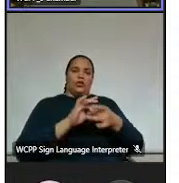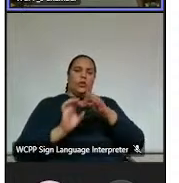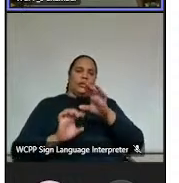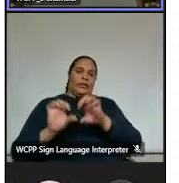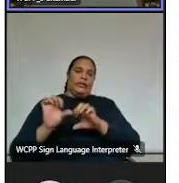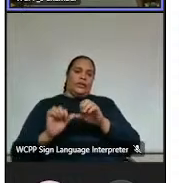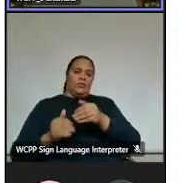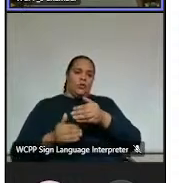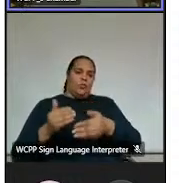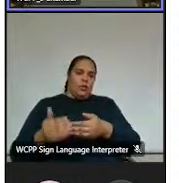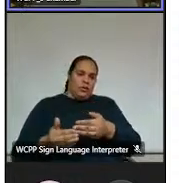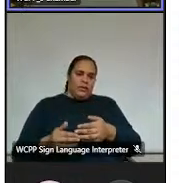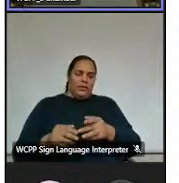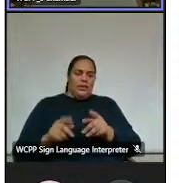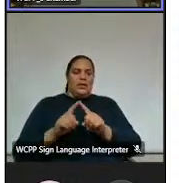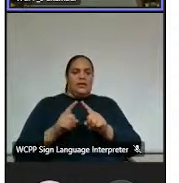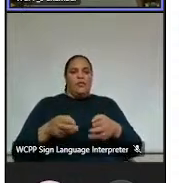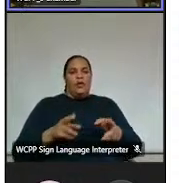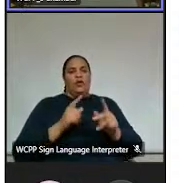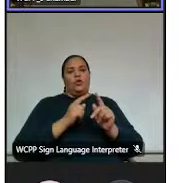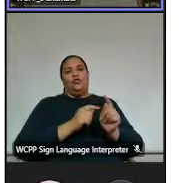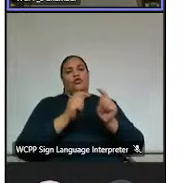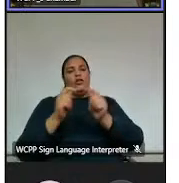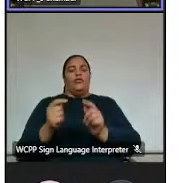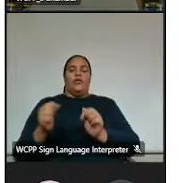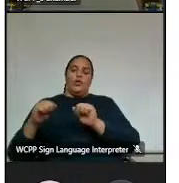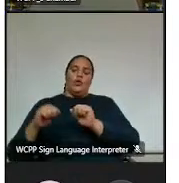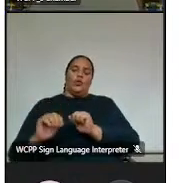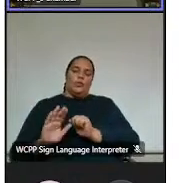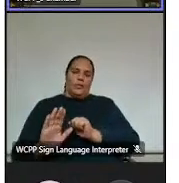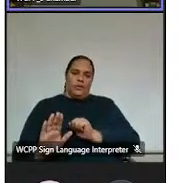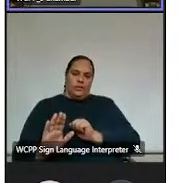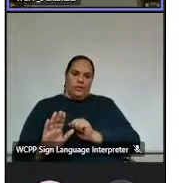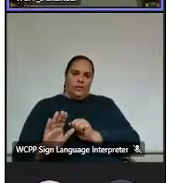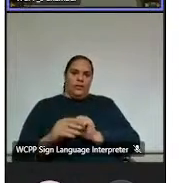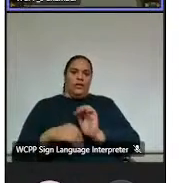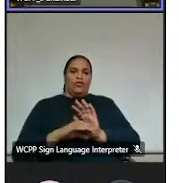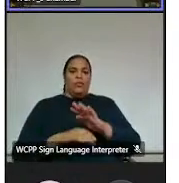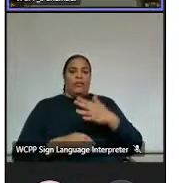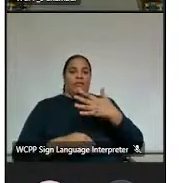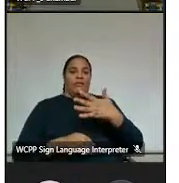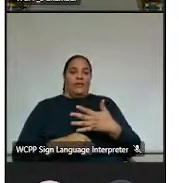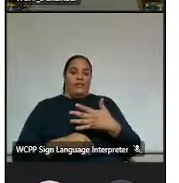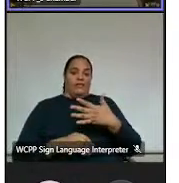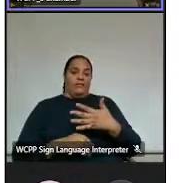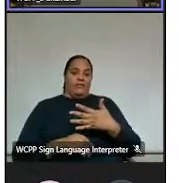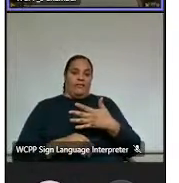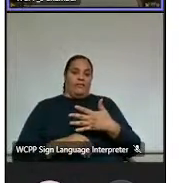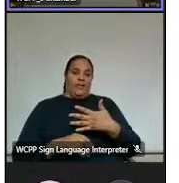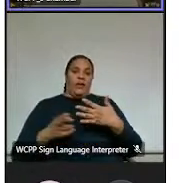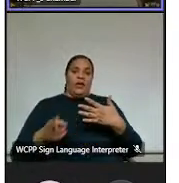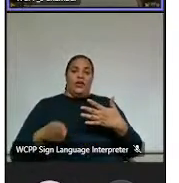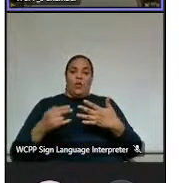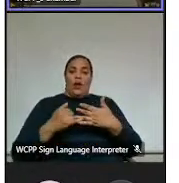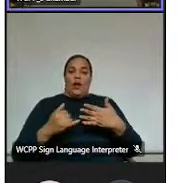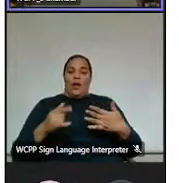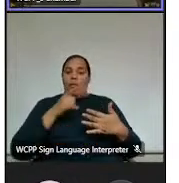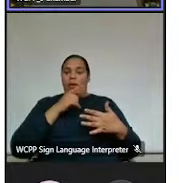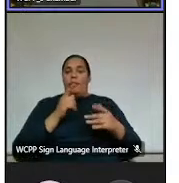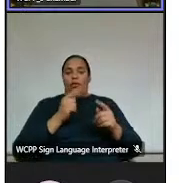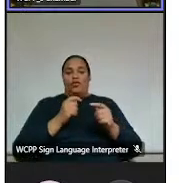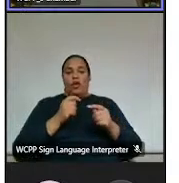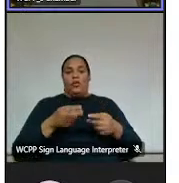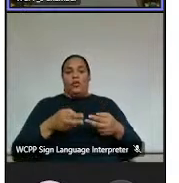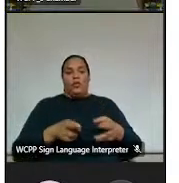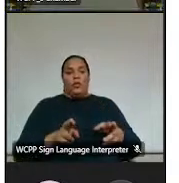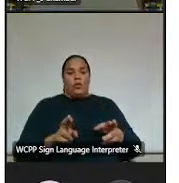process and road transfer agreements. Chapter five, railway lines, public transport